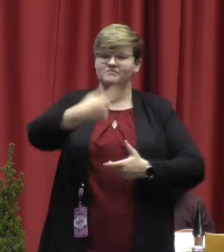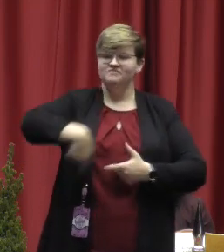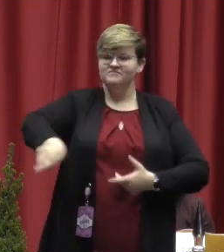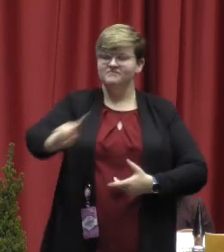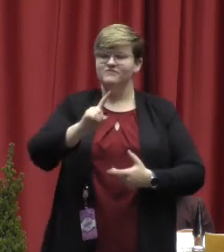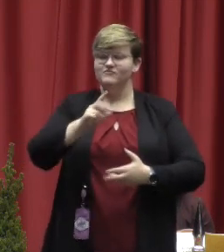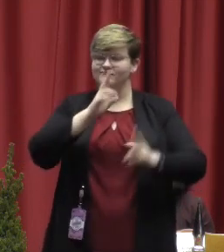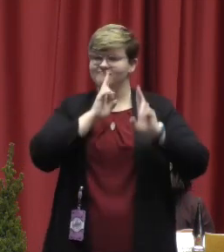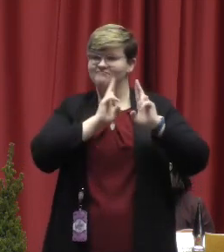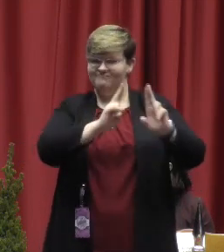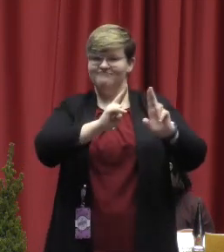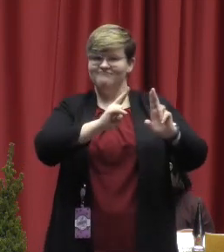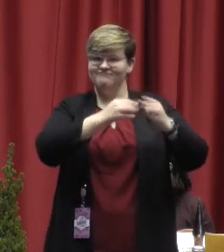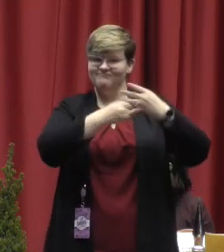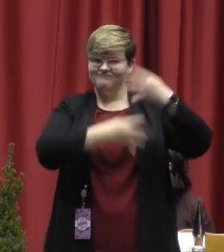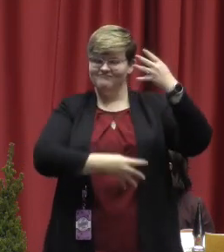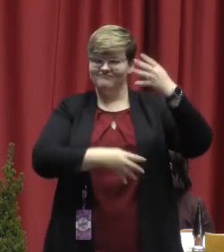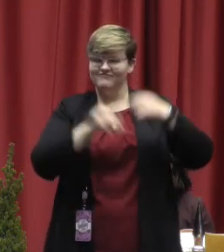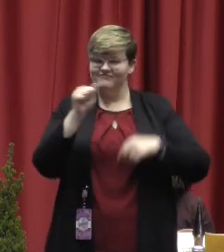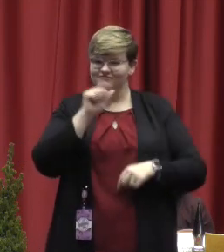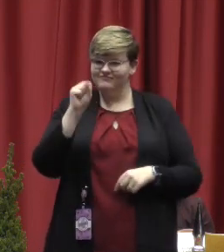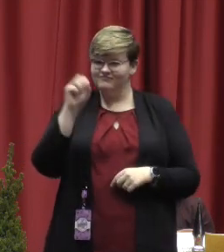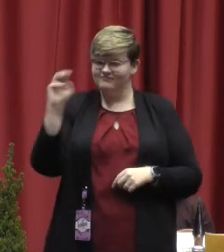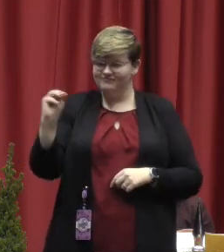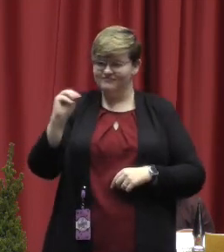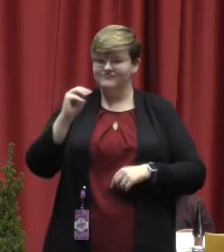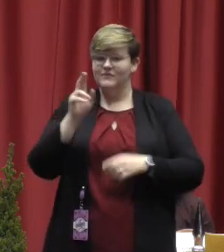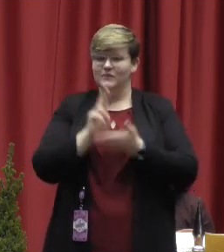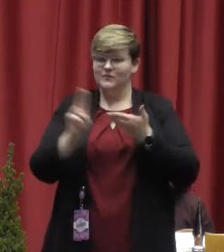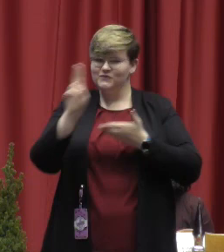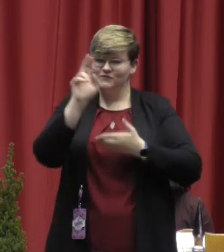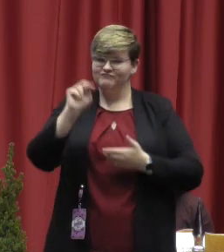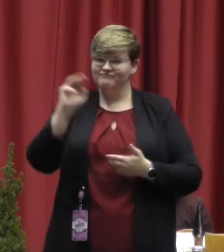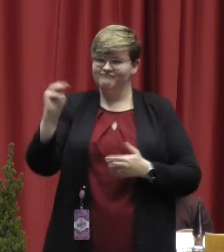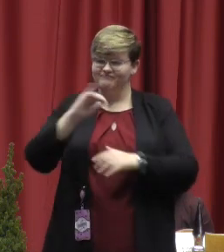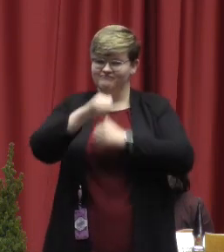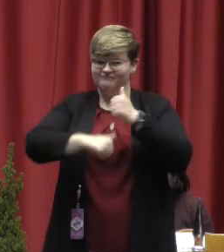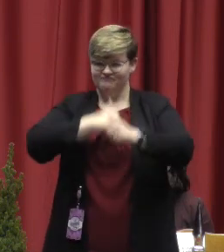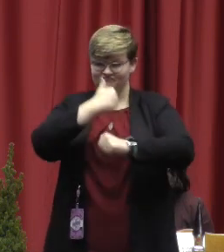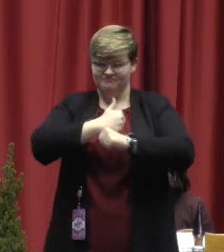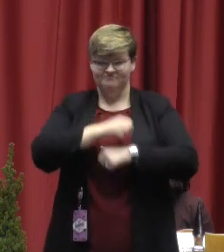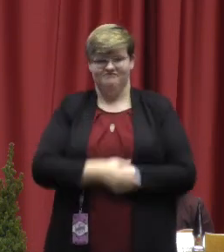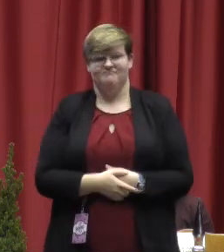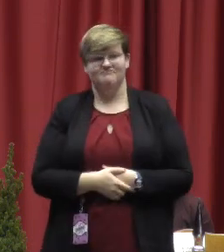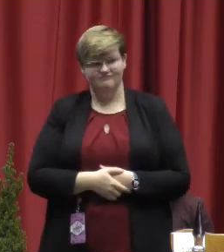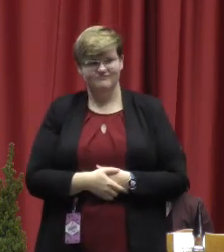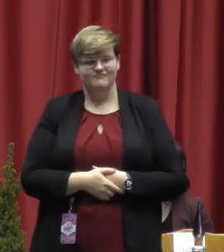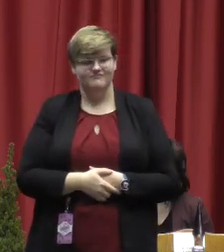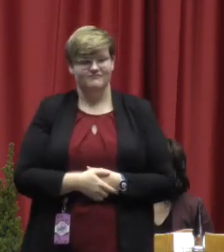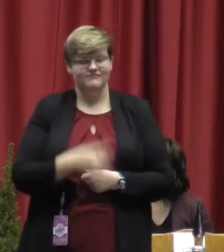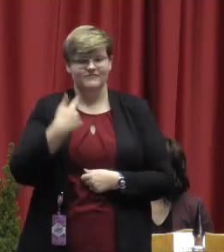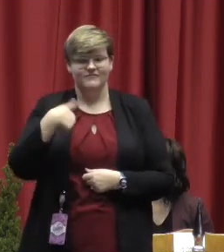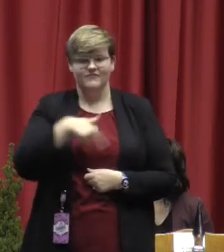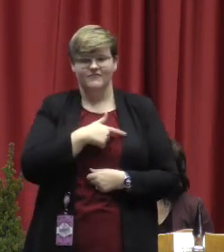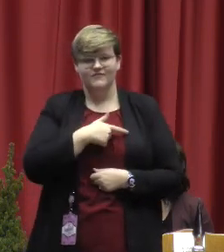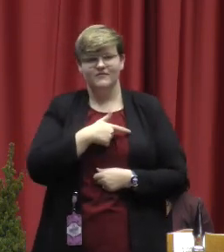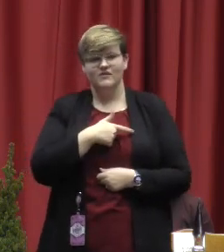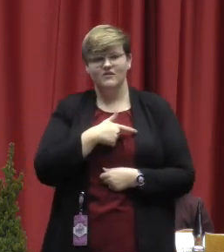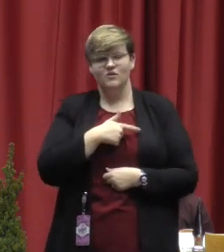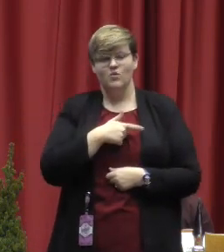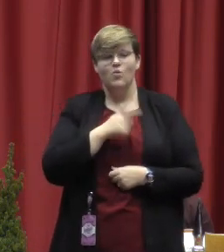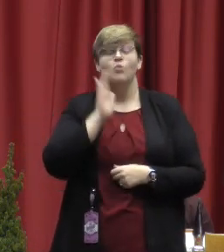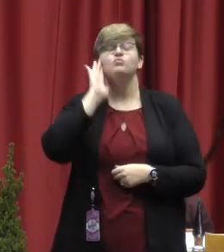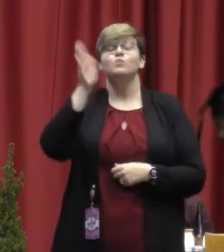distinguished ranks of Anderson School and University of New Mexico alumni. Will the MBA